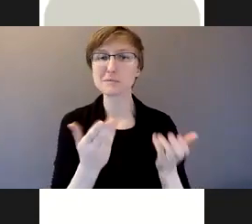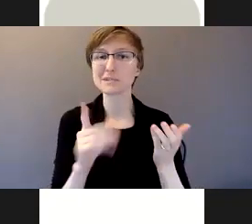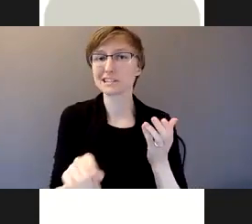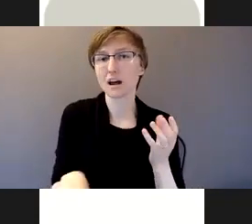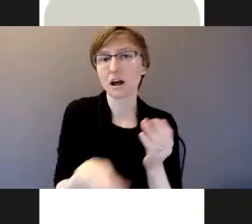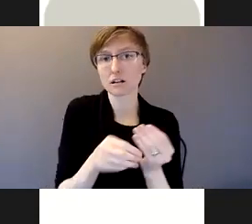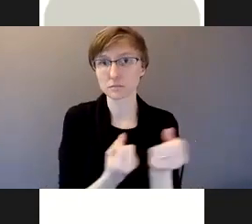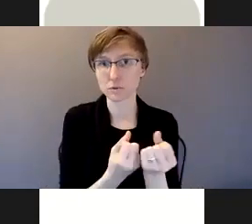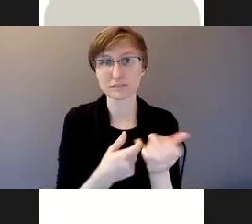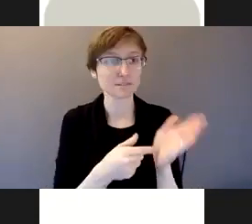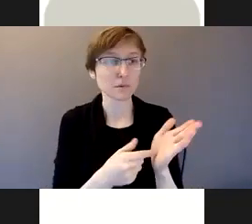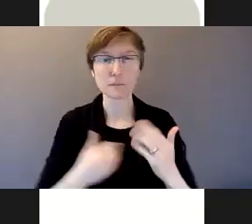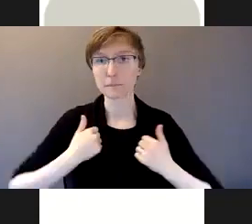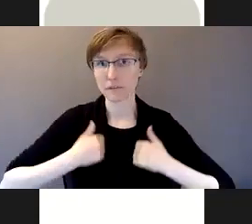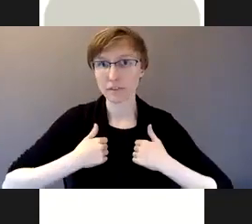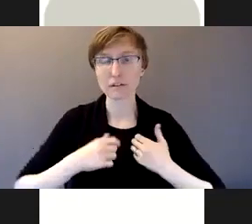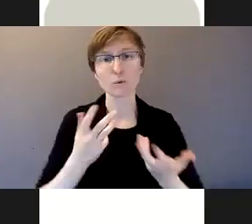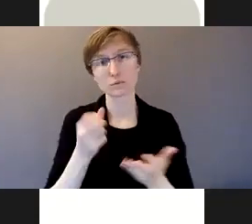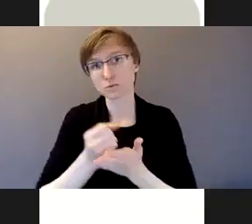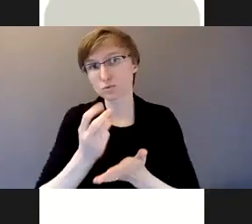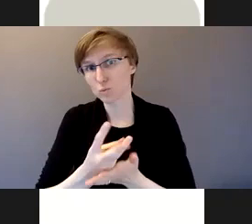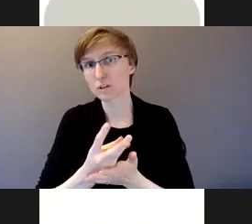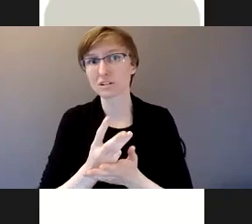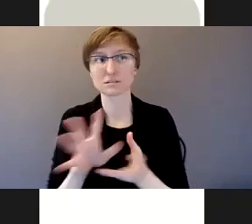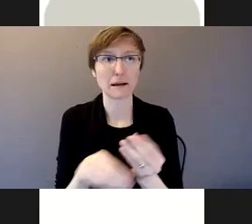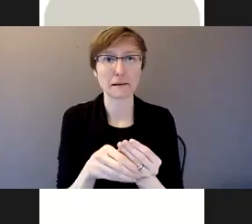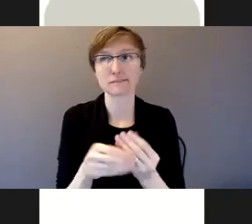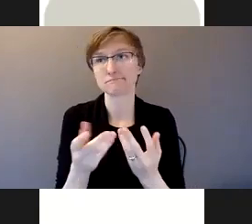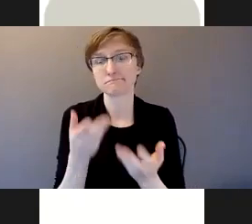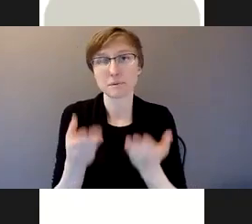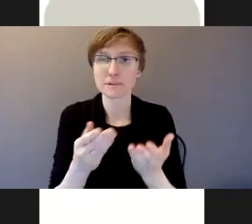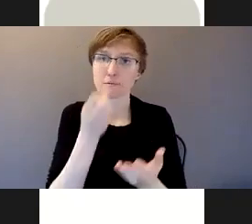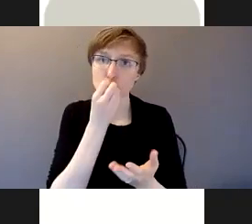a social worker to help get other supports in place, perhaps like Meals on Wheels.